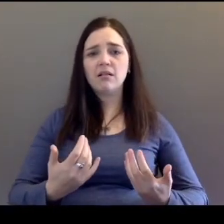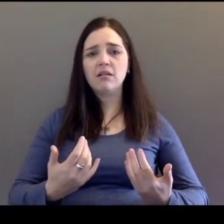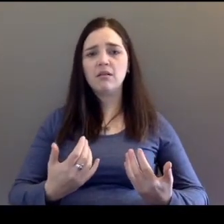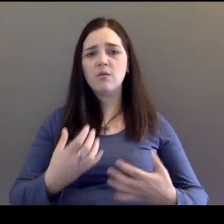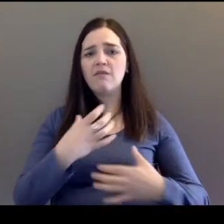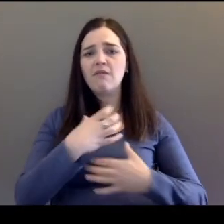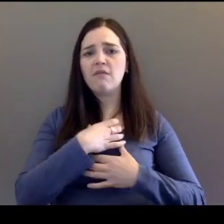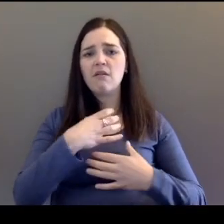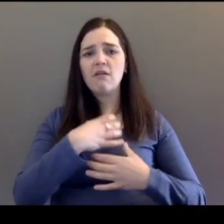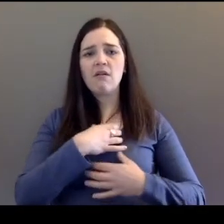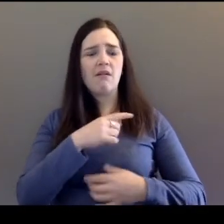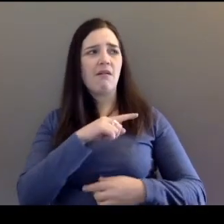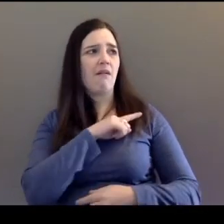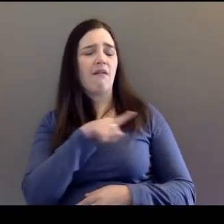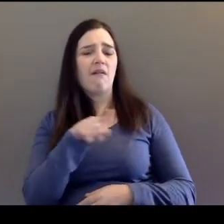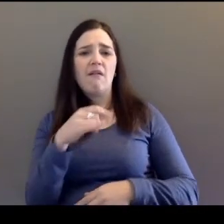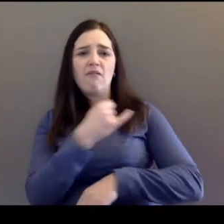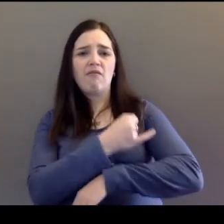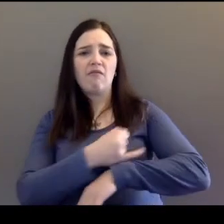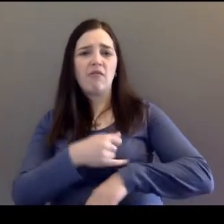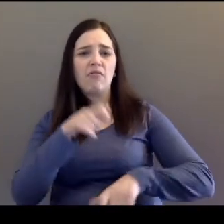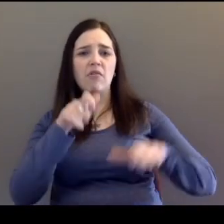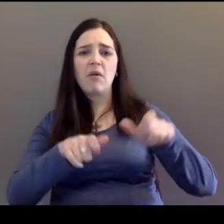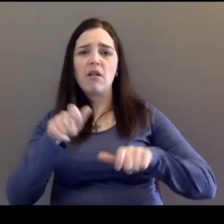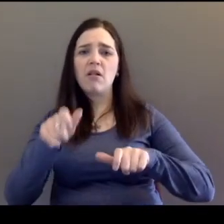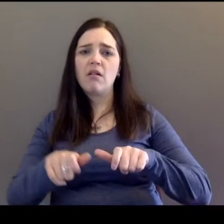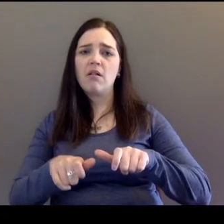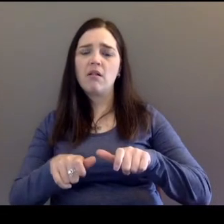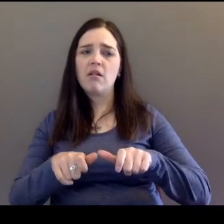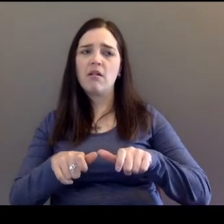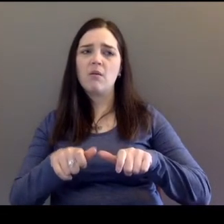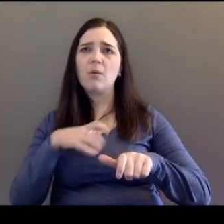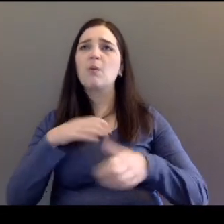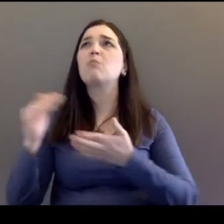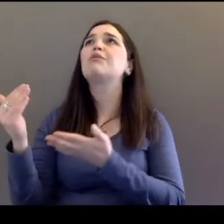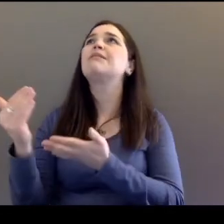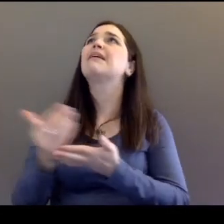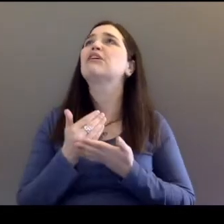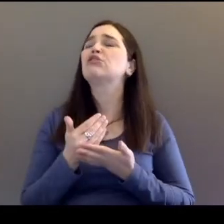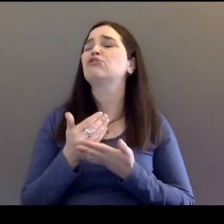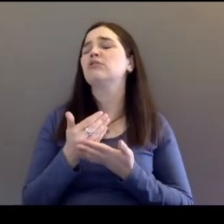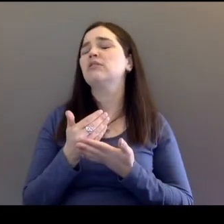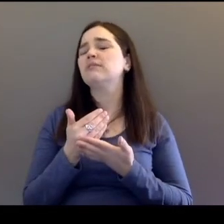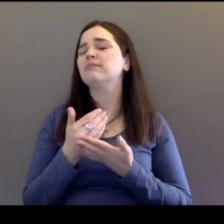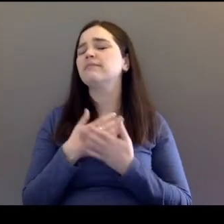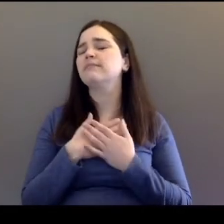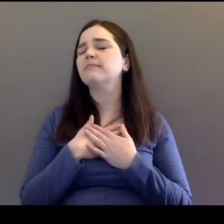Fearful for the vulnerable. And we seek your protection.